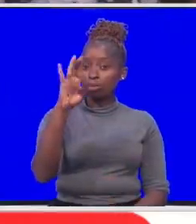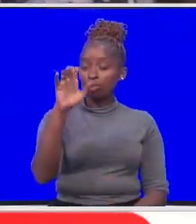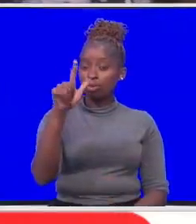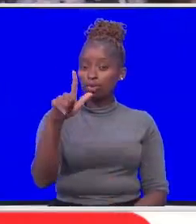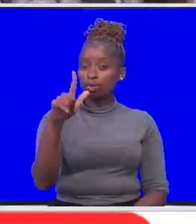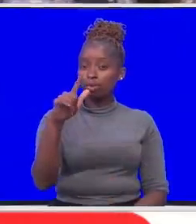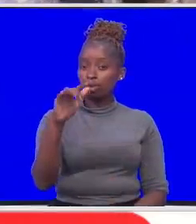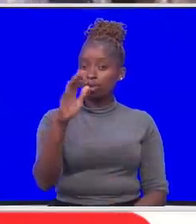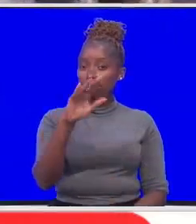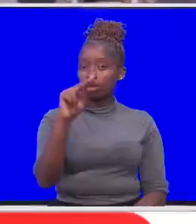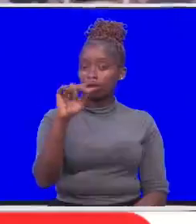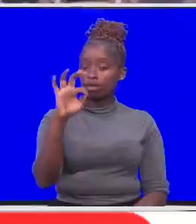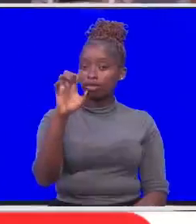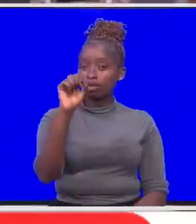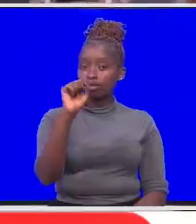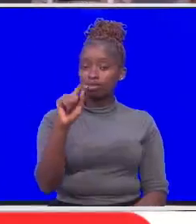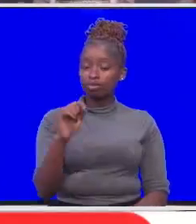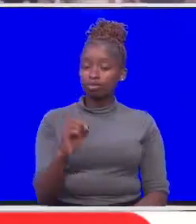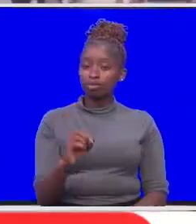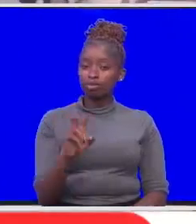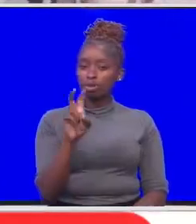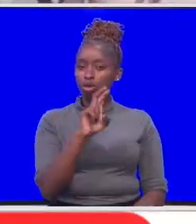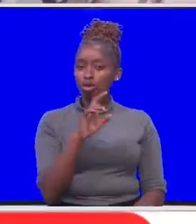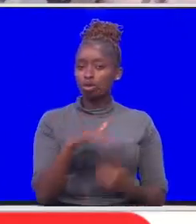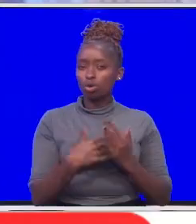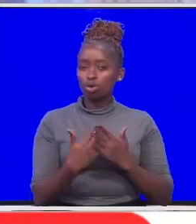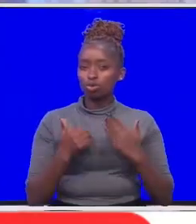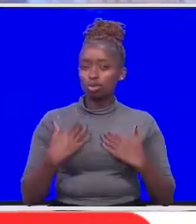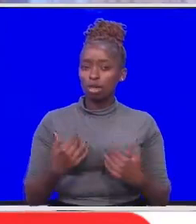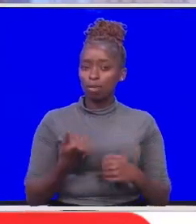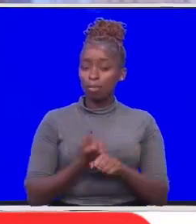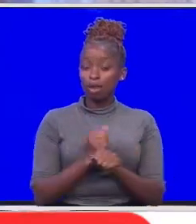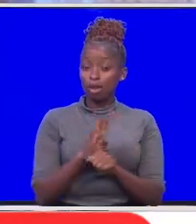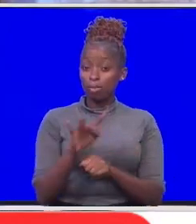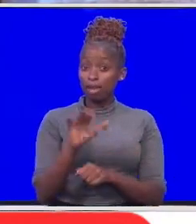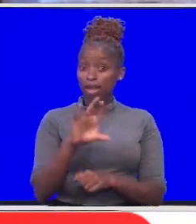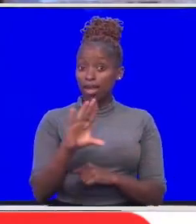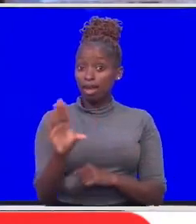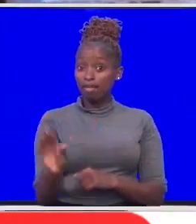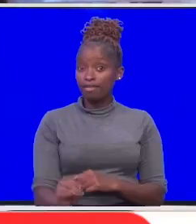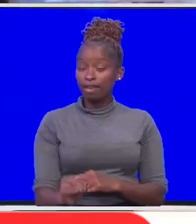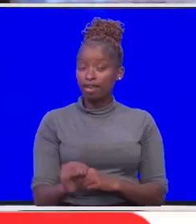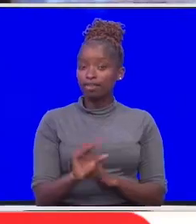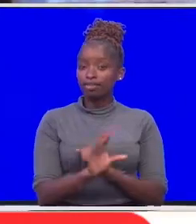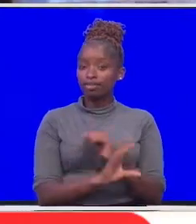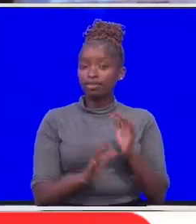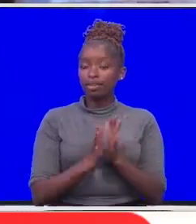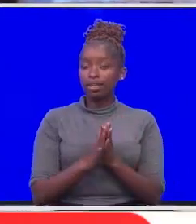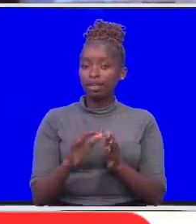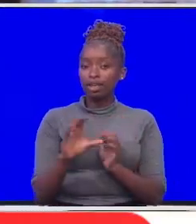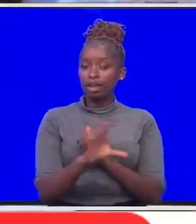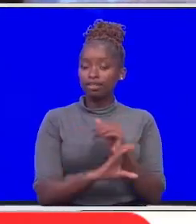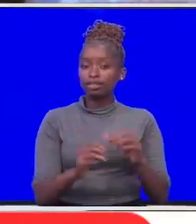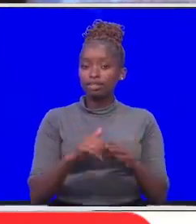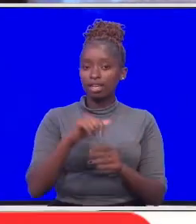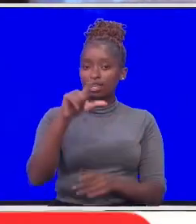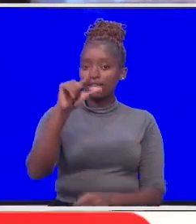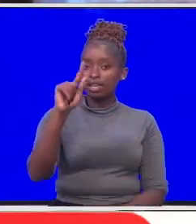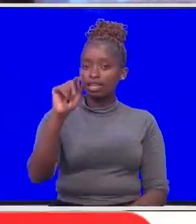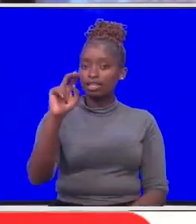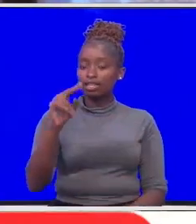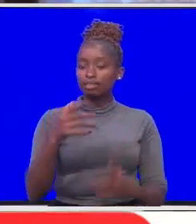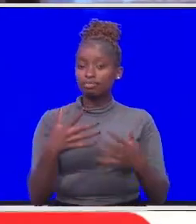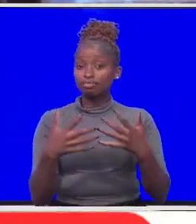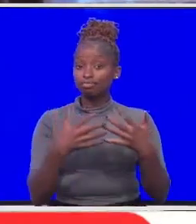challenges. A close look at the yields on bonds issued by African countries and countries in Latin America for the same credit